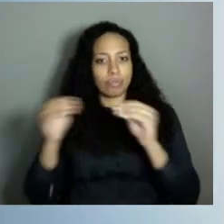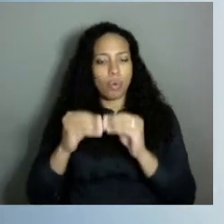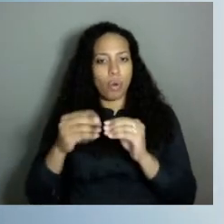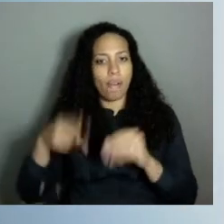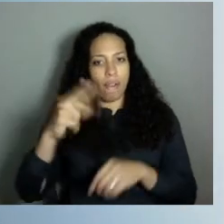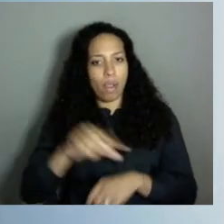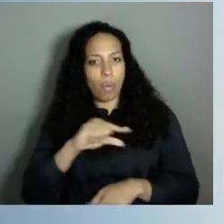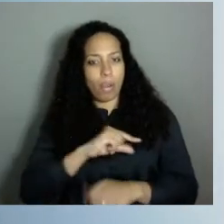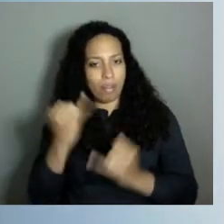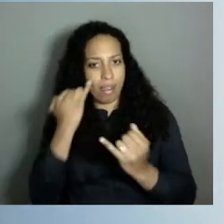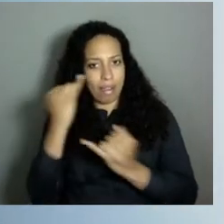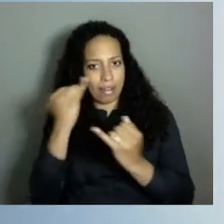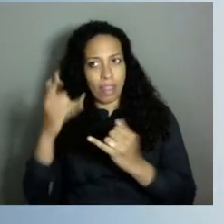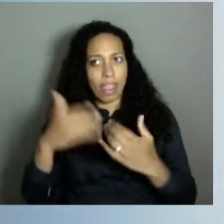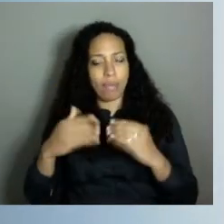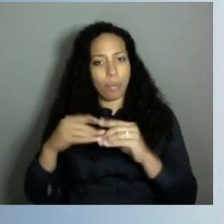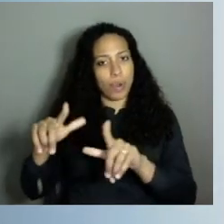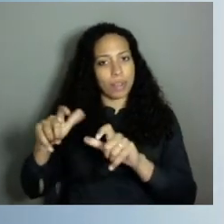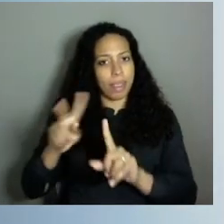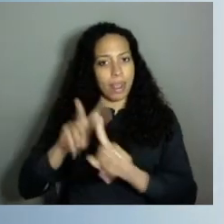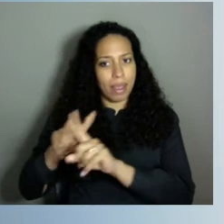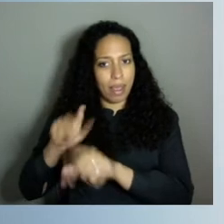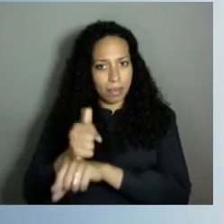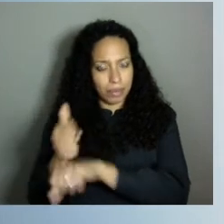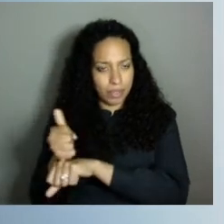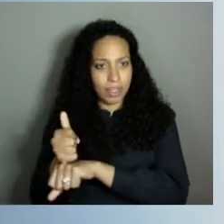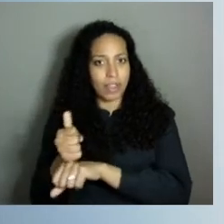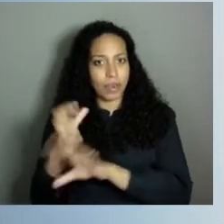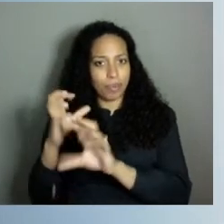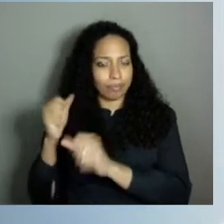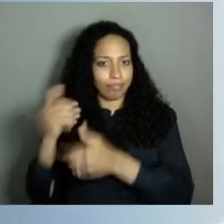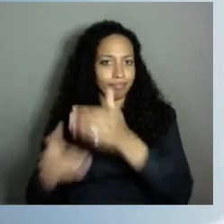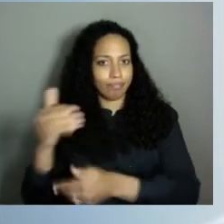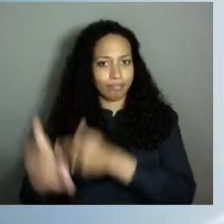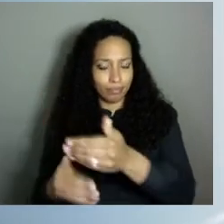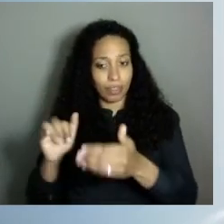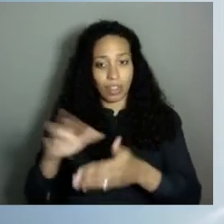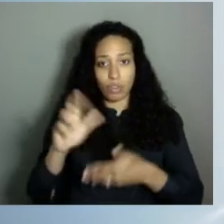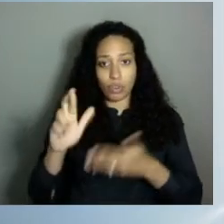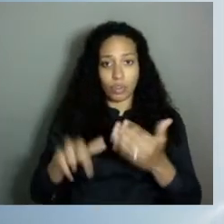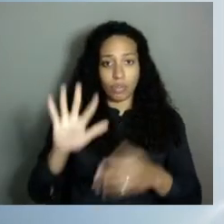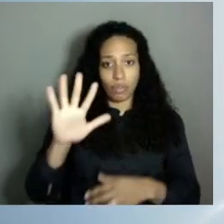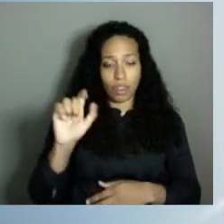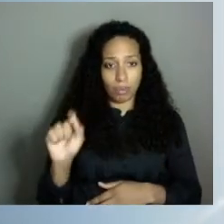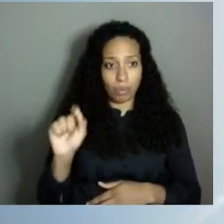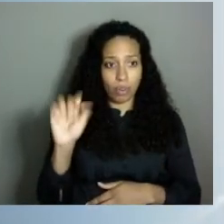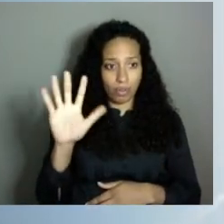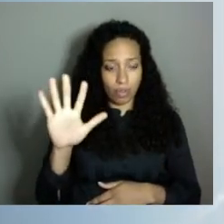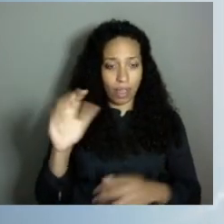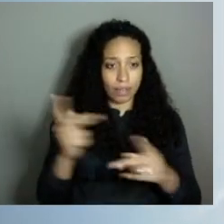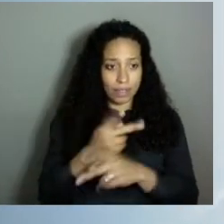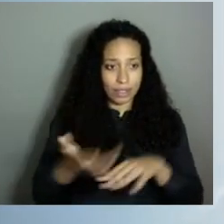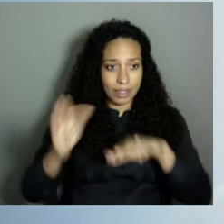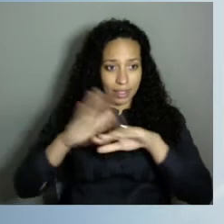of implementation and achieve greater agility, resulting in 5.5 times the greater revenue